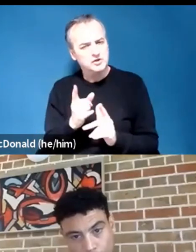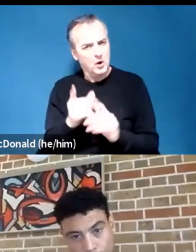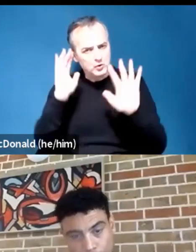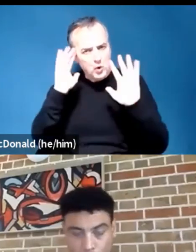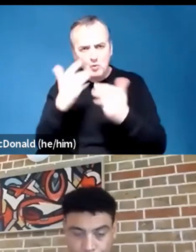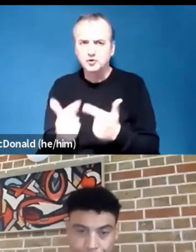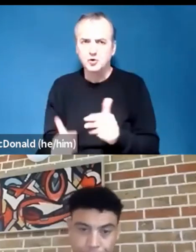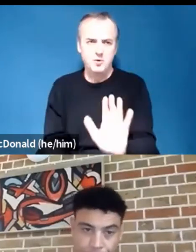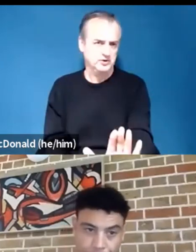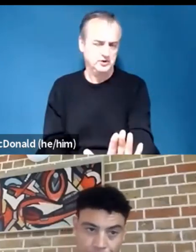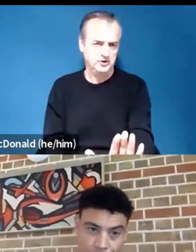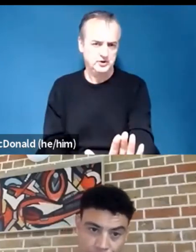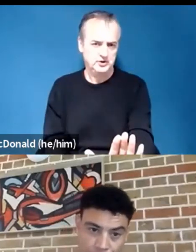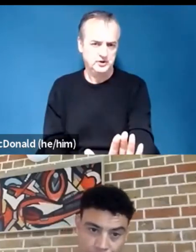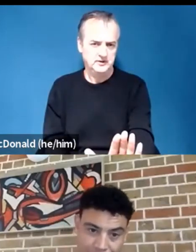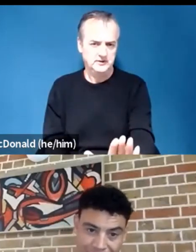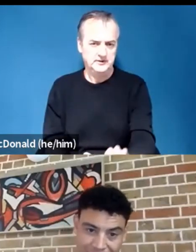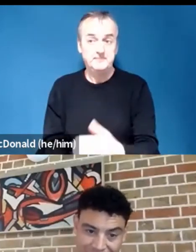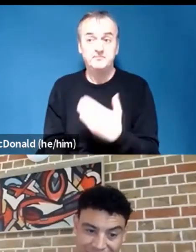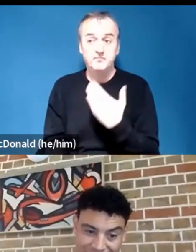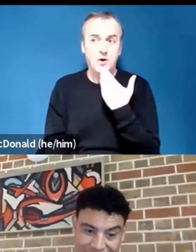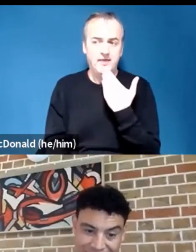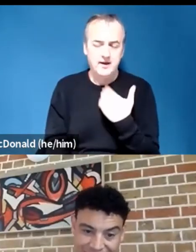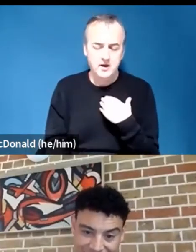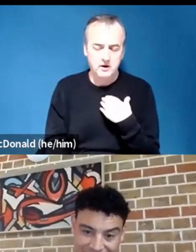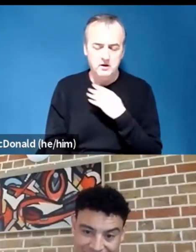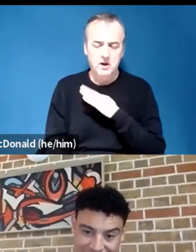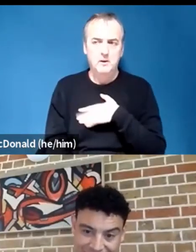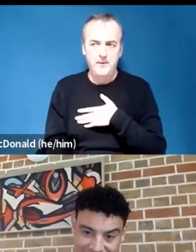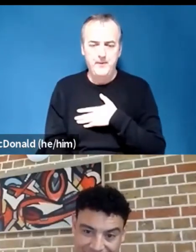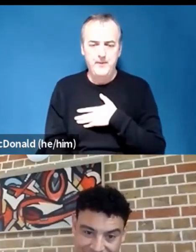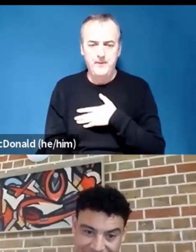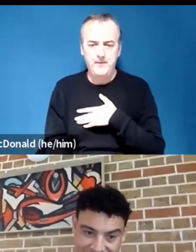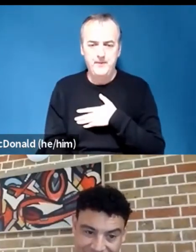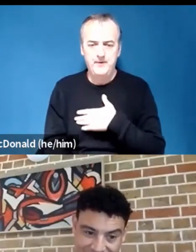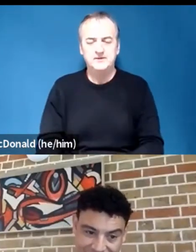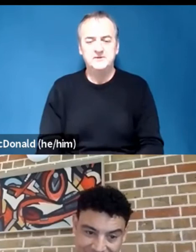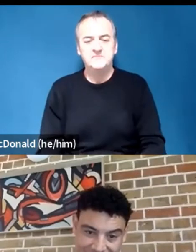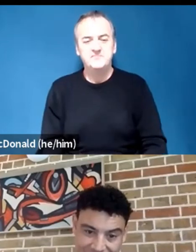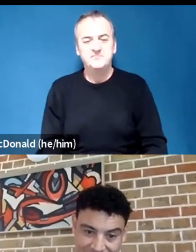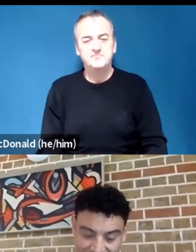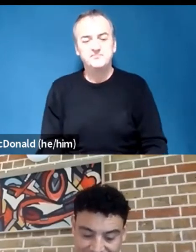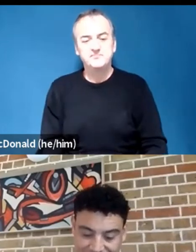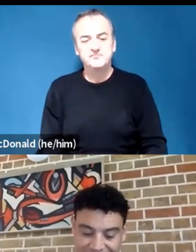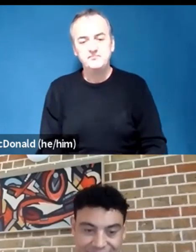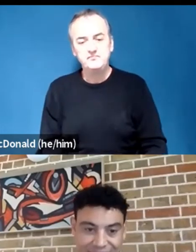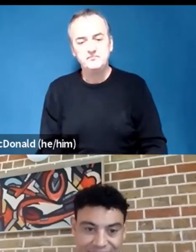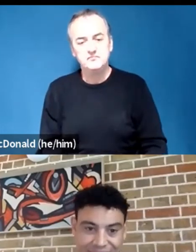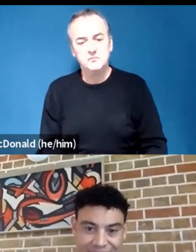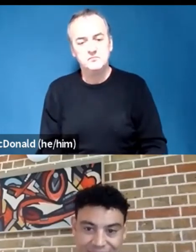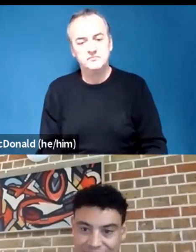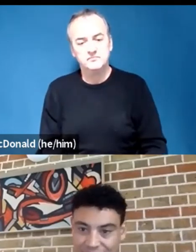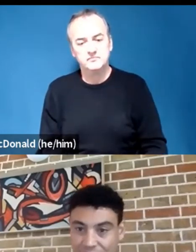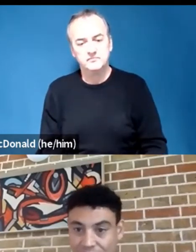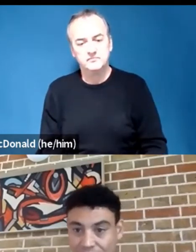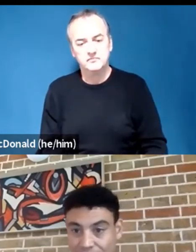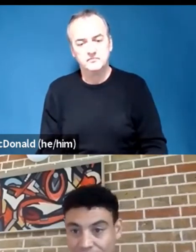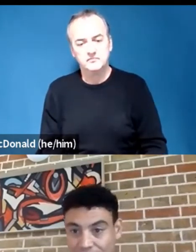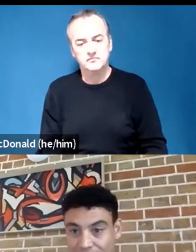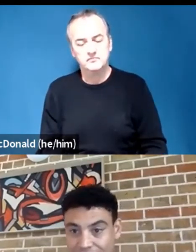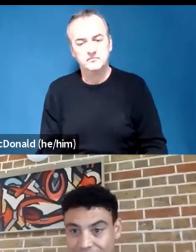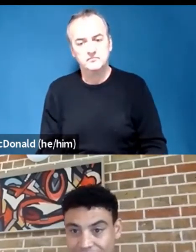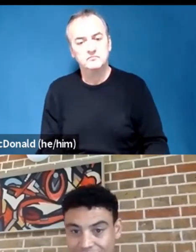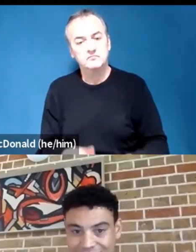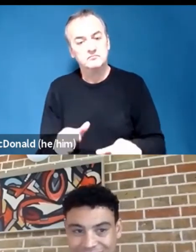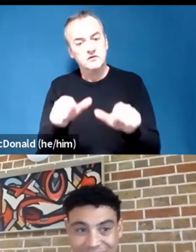that. Brilliant, thanks. Great, thank you. Thank you for your question. Max, I've got quite